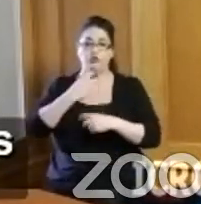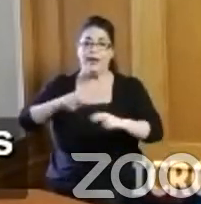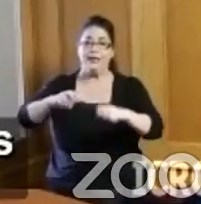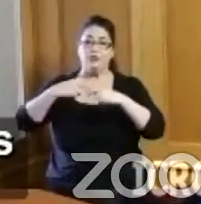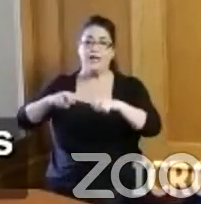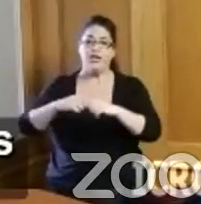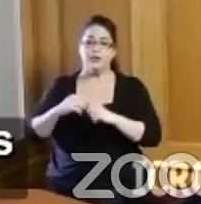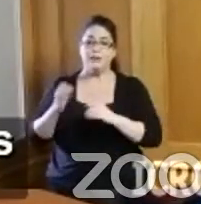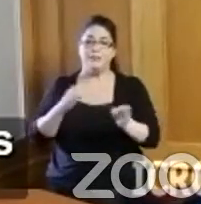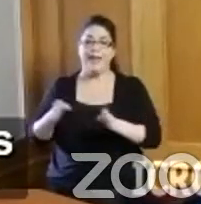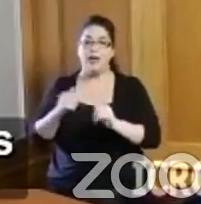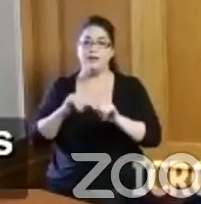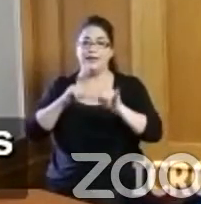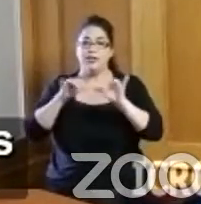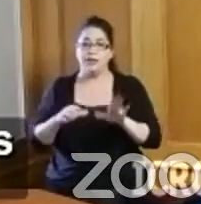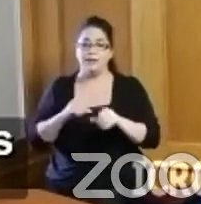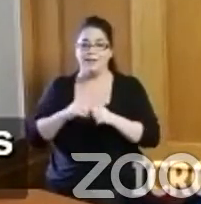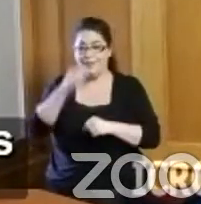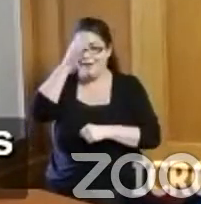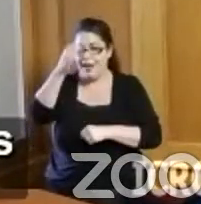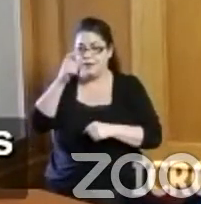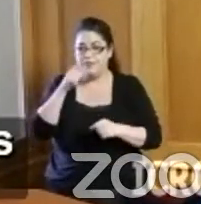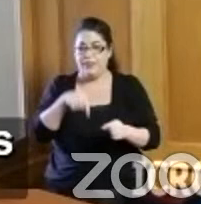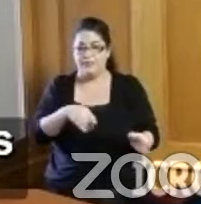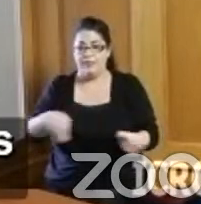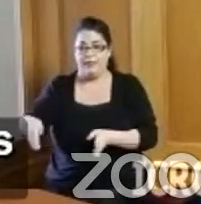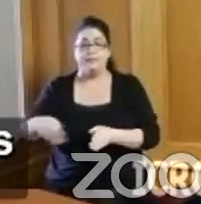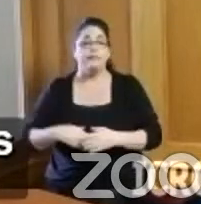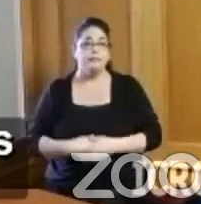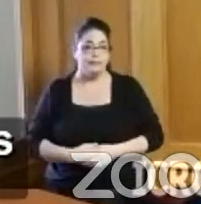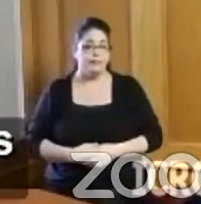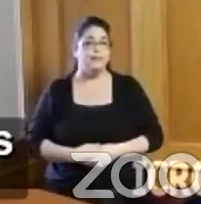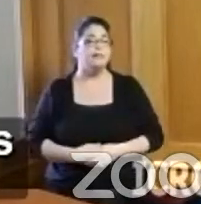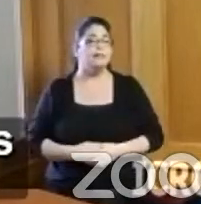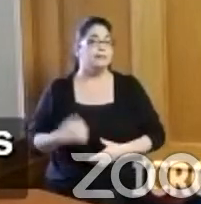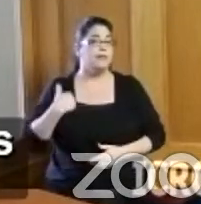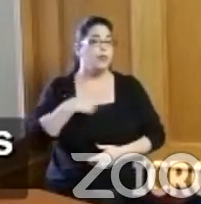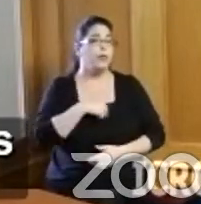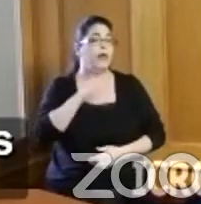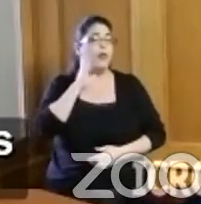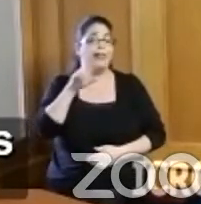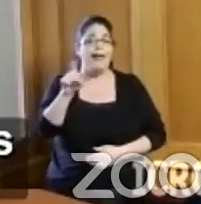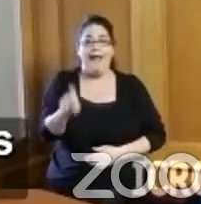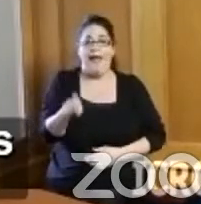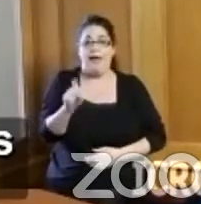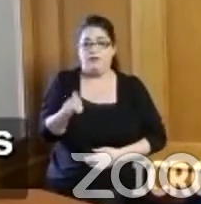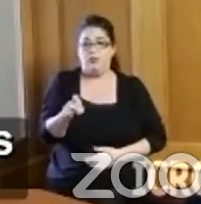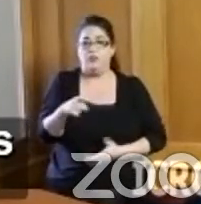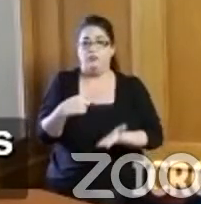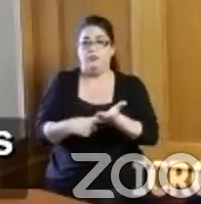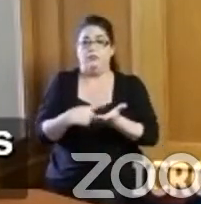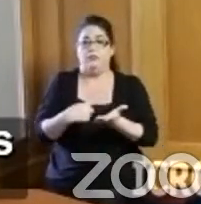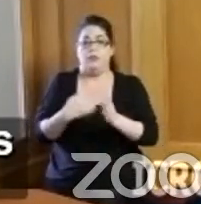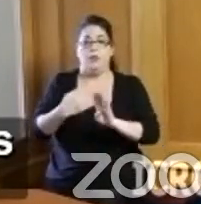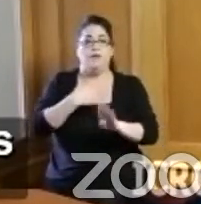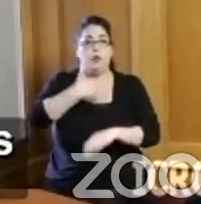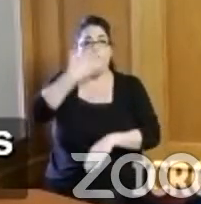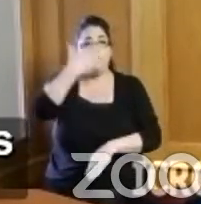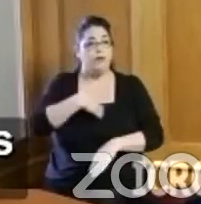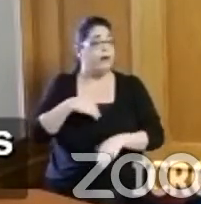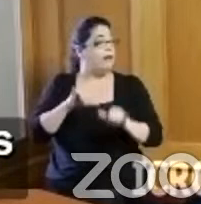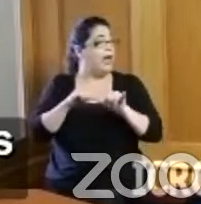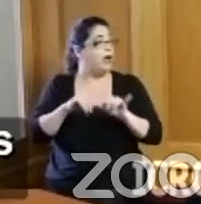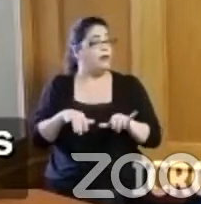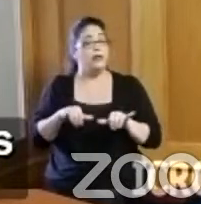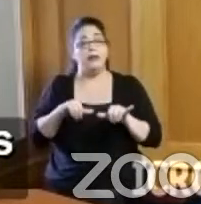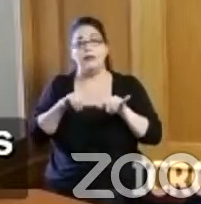and engineers in the concepting of this plan. We will have to go before the county engineer, the